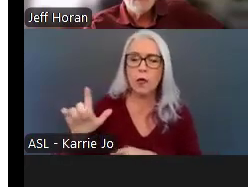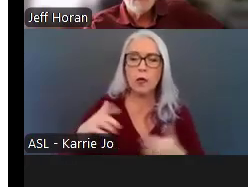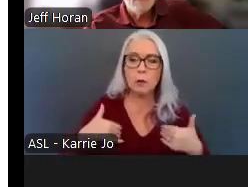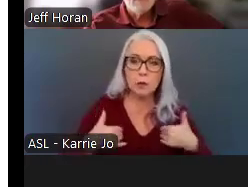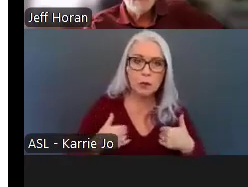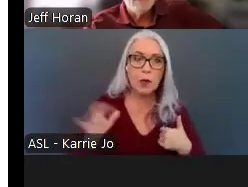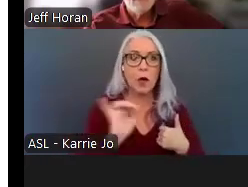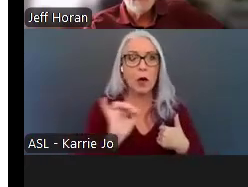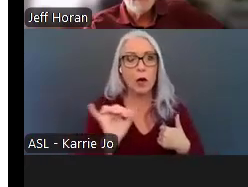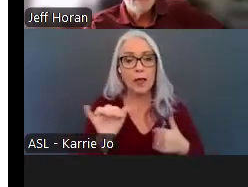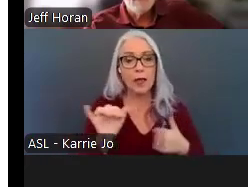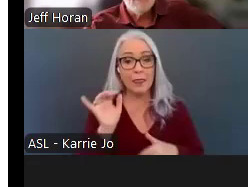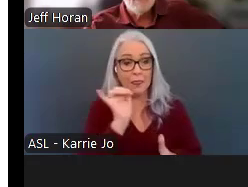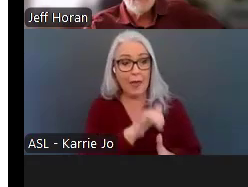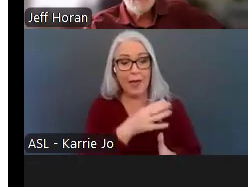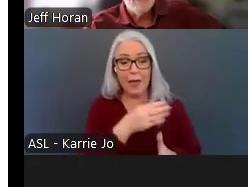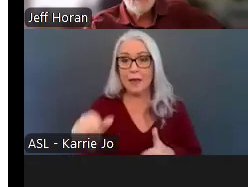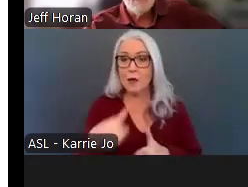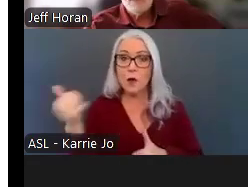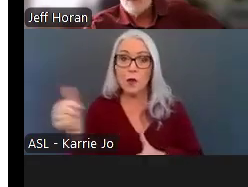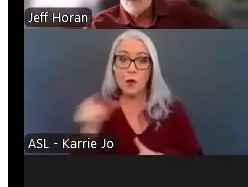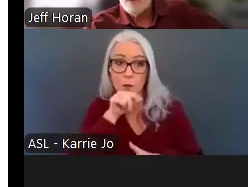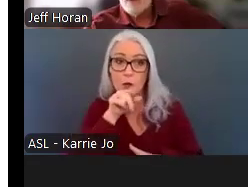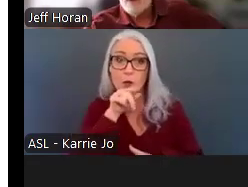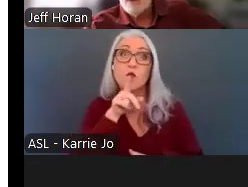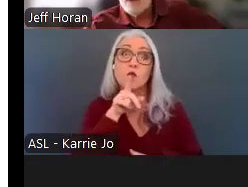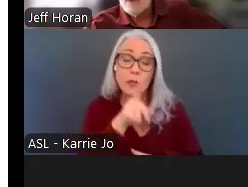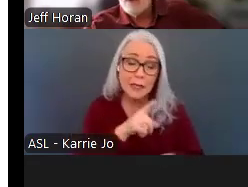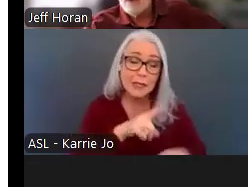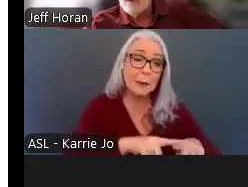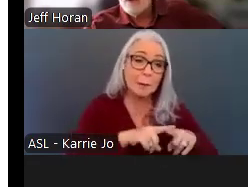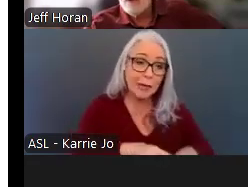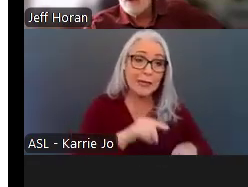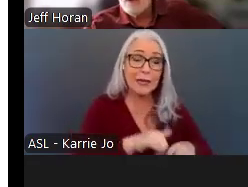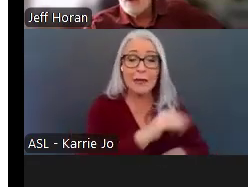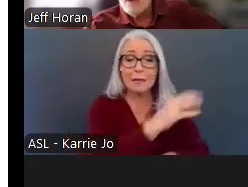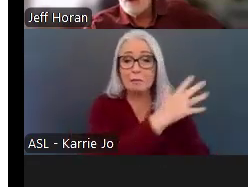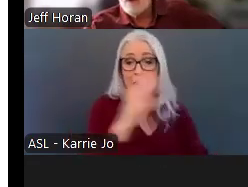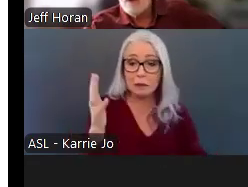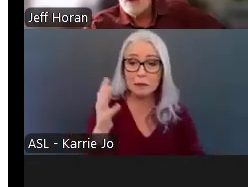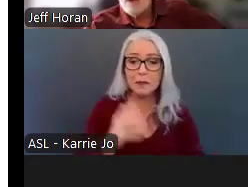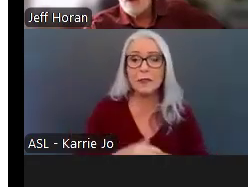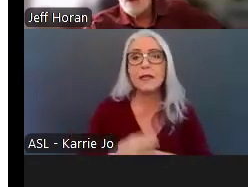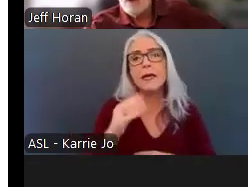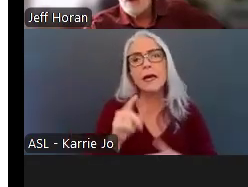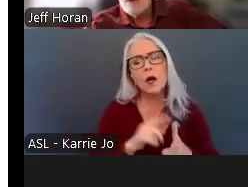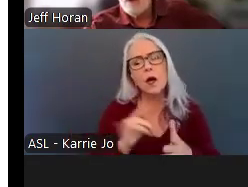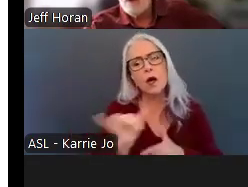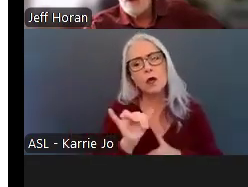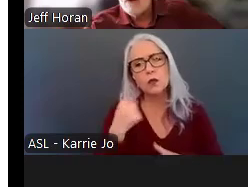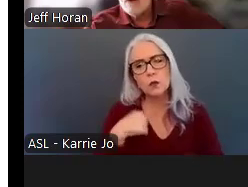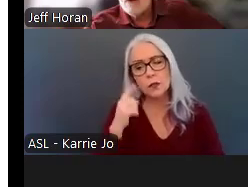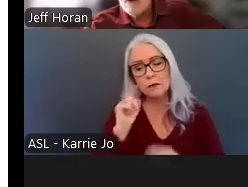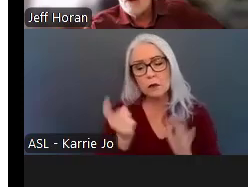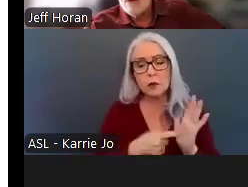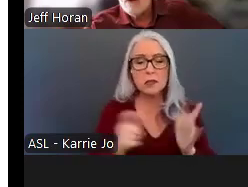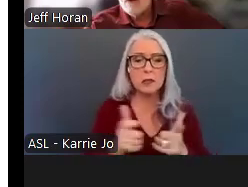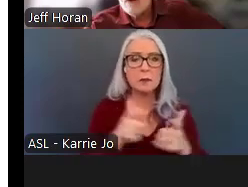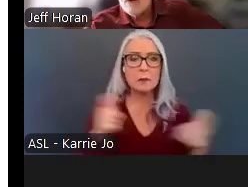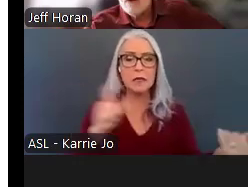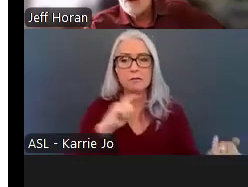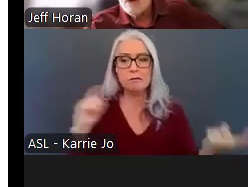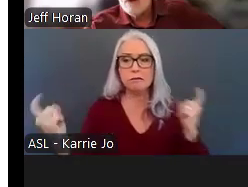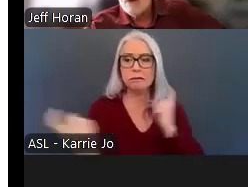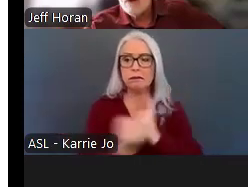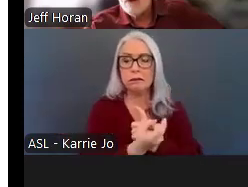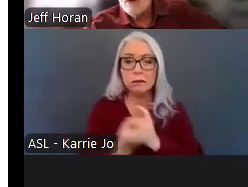birds are dependent upon. And we anticipate large shifts in the composition, so what species